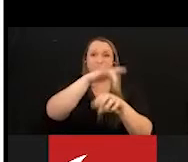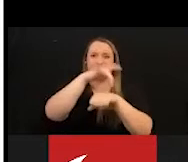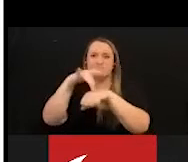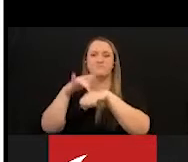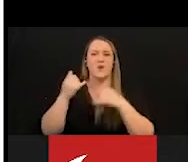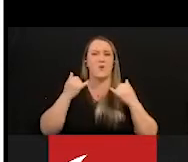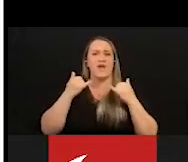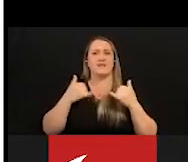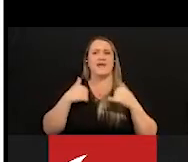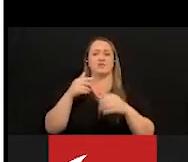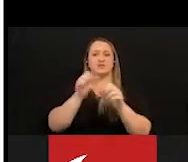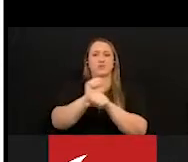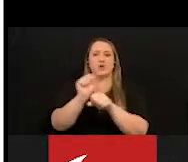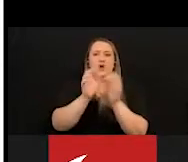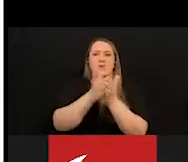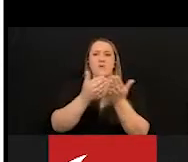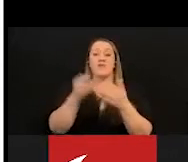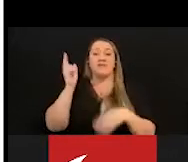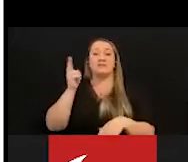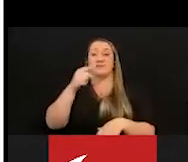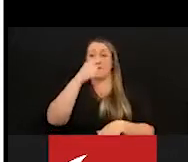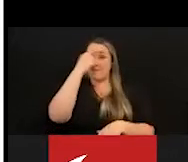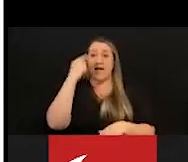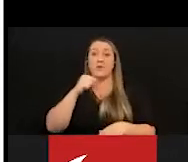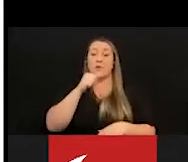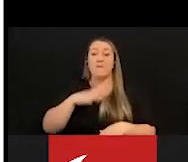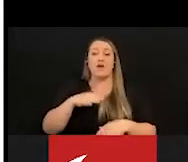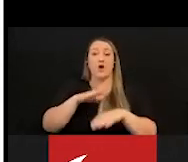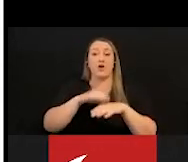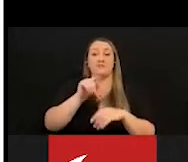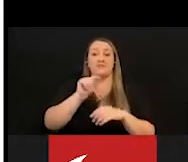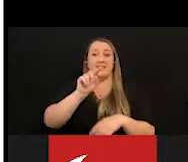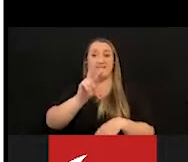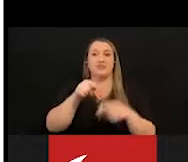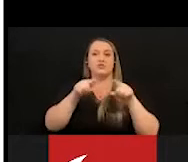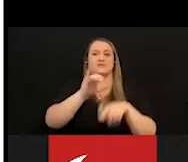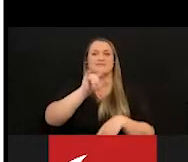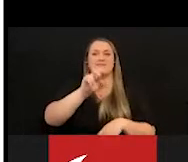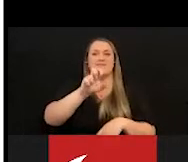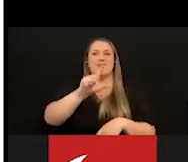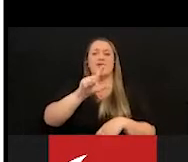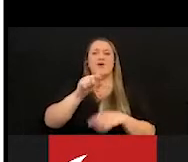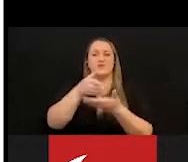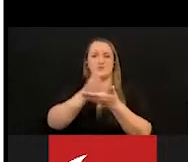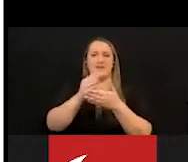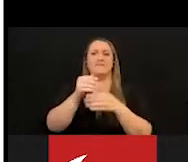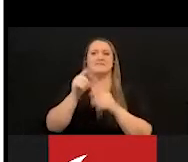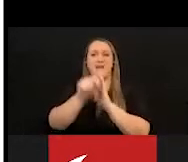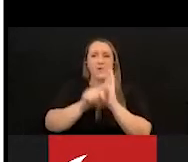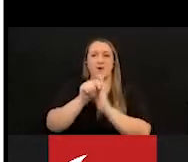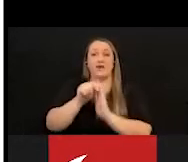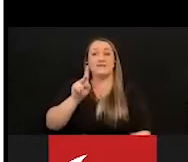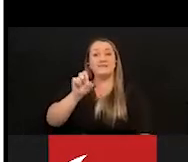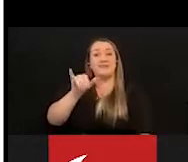Black women on television during the civil rights era. Kienzle has a strong interest in and a